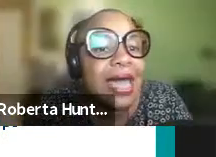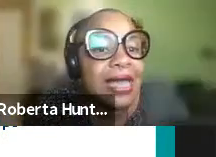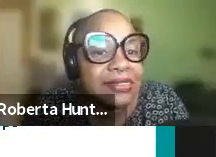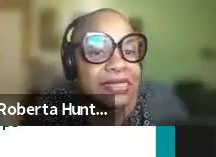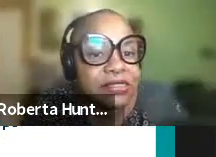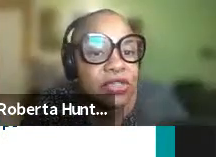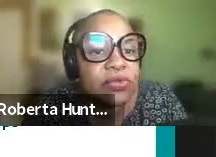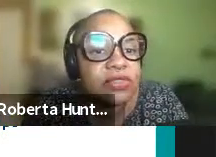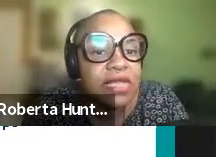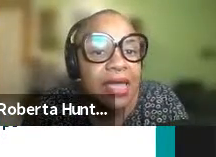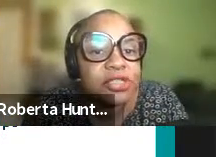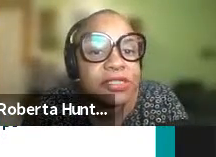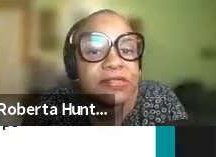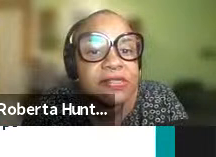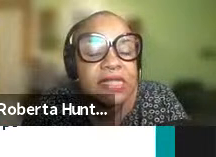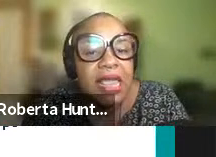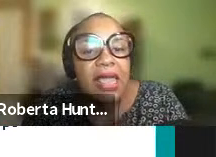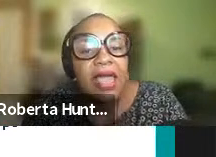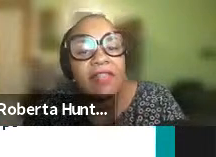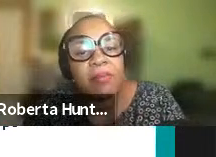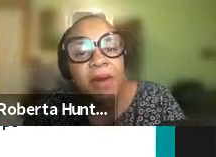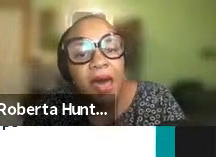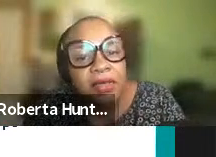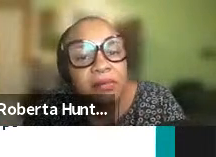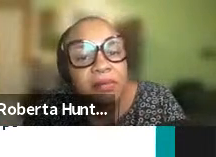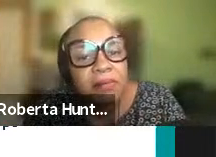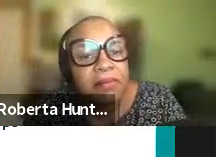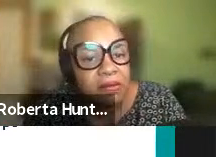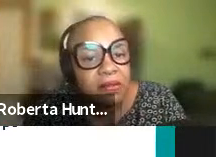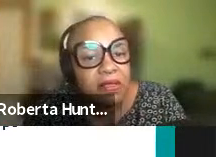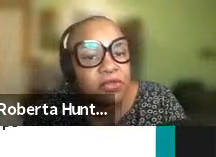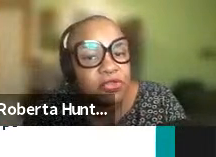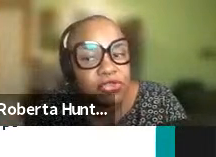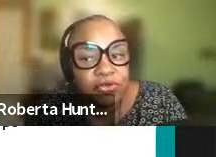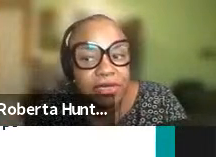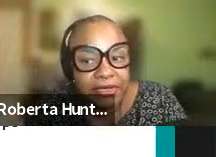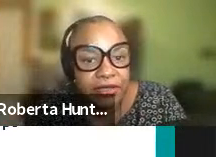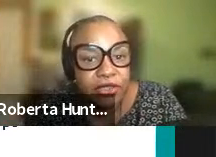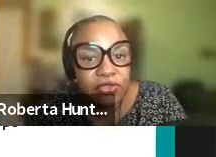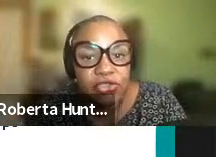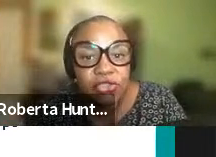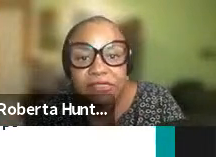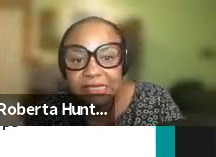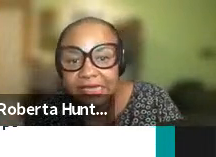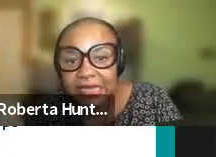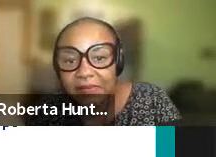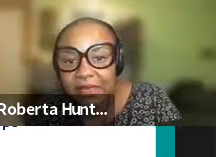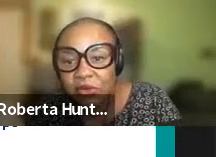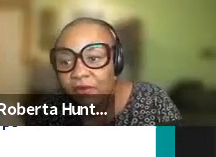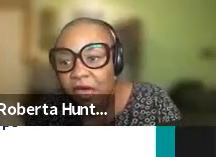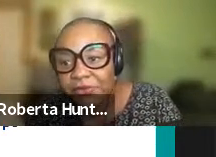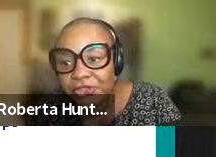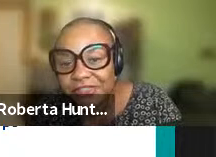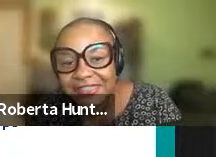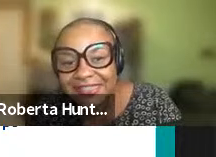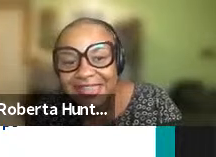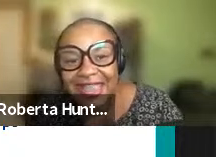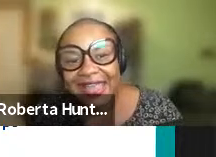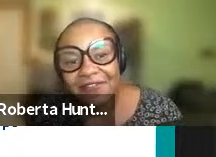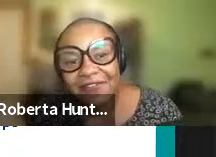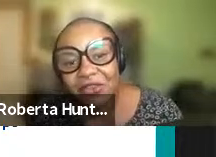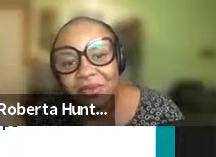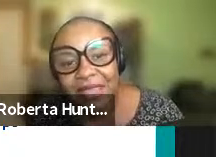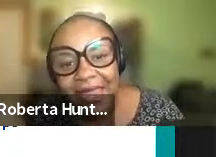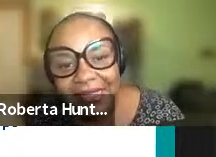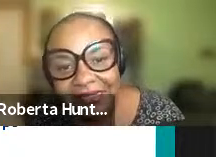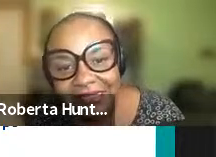How to access closed captions. At the bottom middle of your screen, you should see a menu of options. And